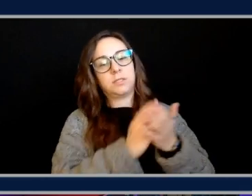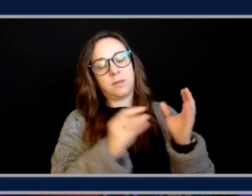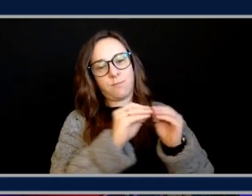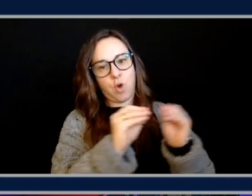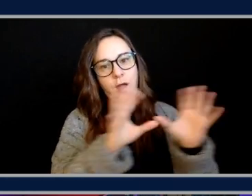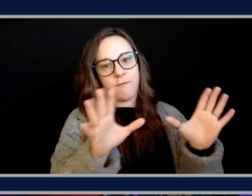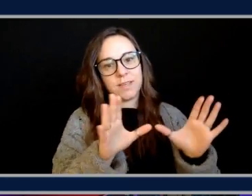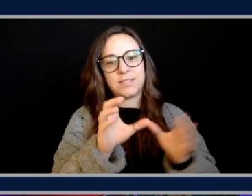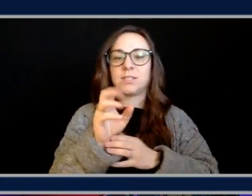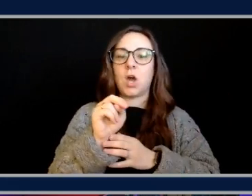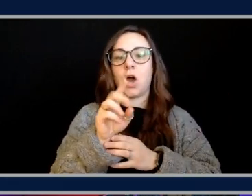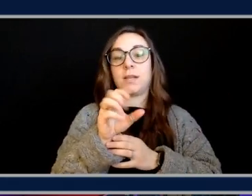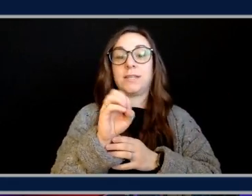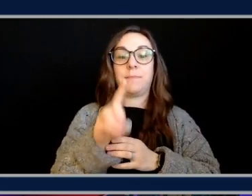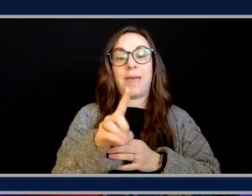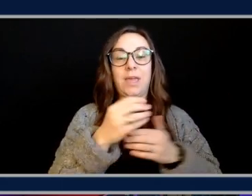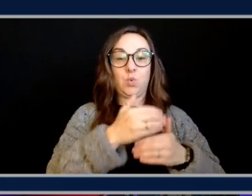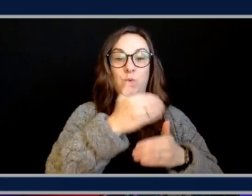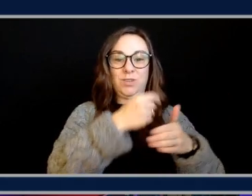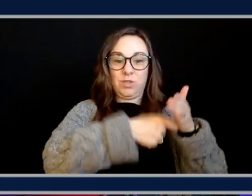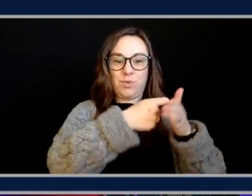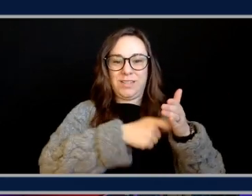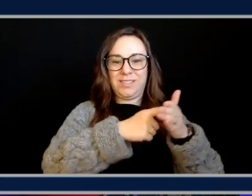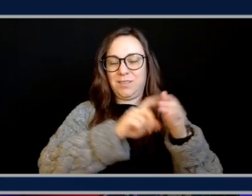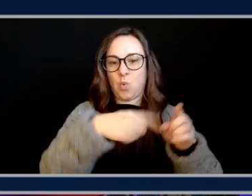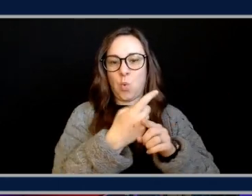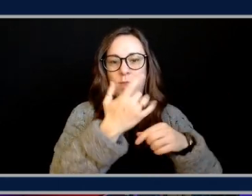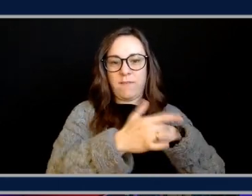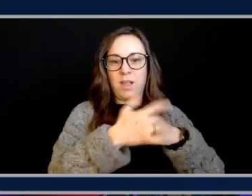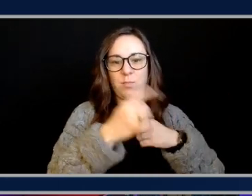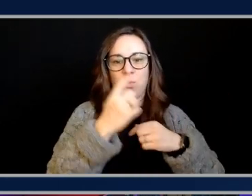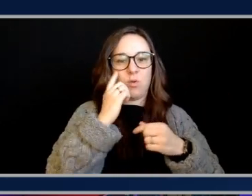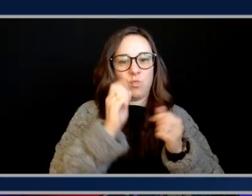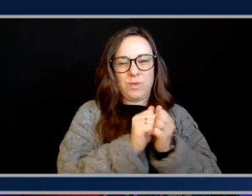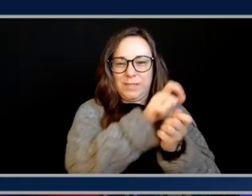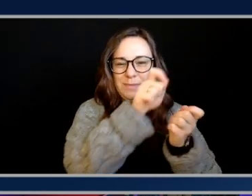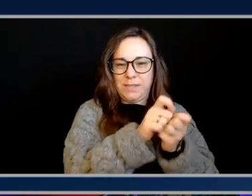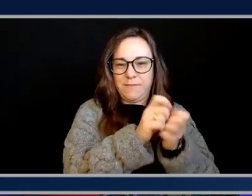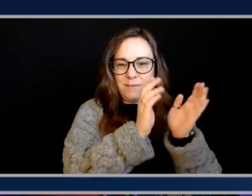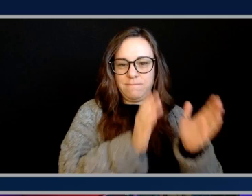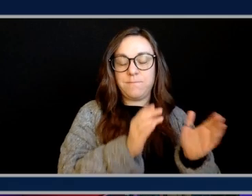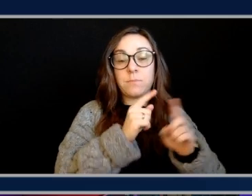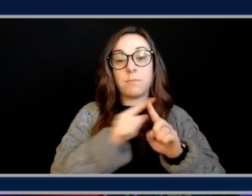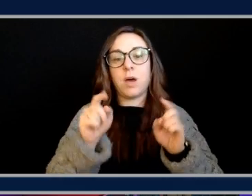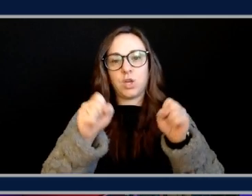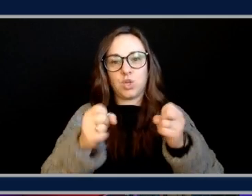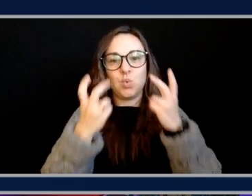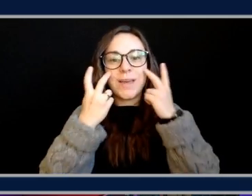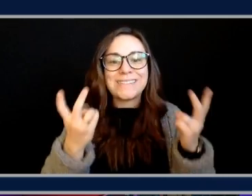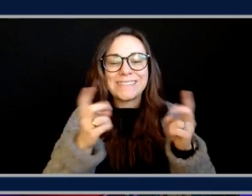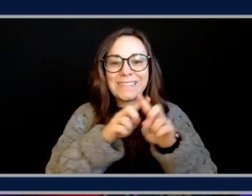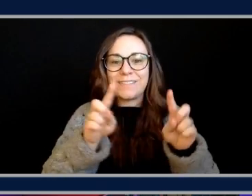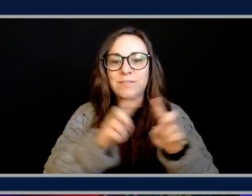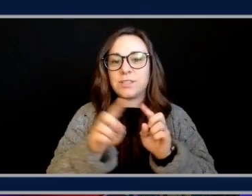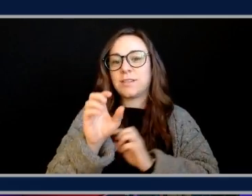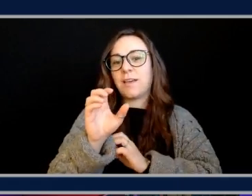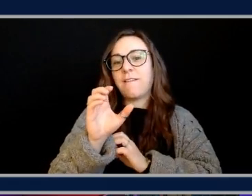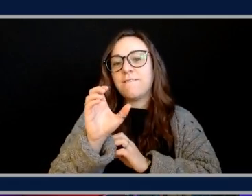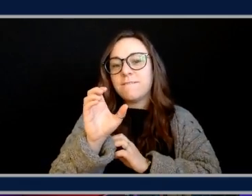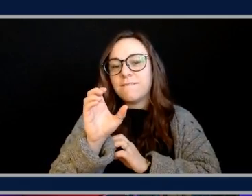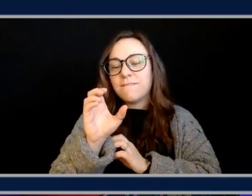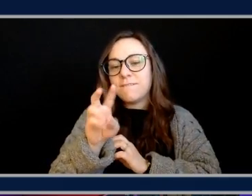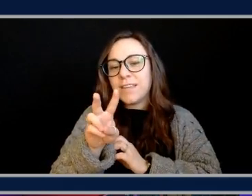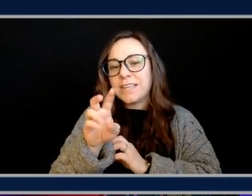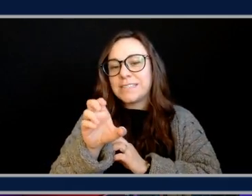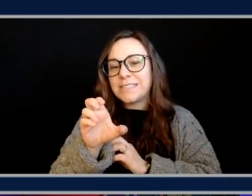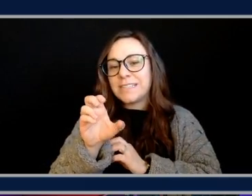Windows pricing is only in M5DN, but just where the difference is, you can see the two vCPU differences here in cores. We've bolded that